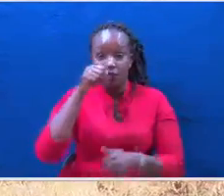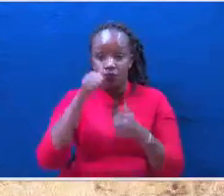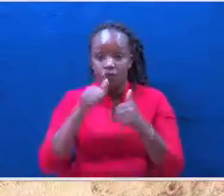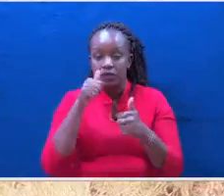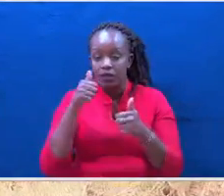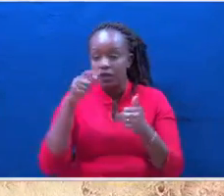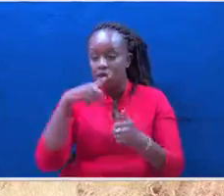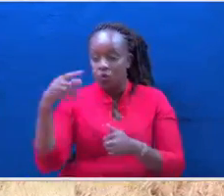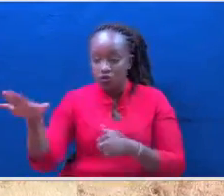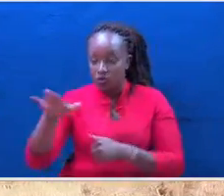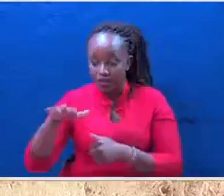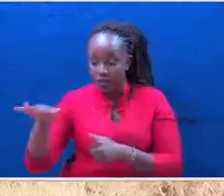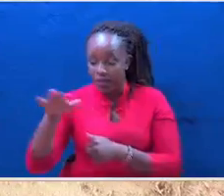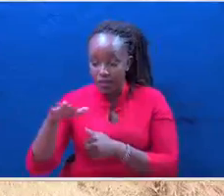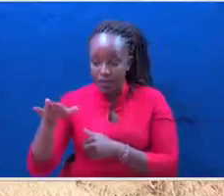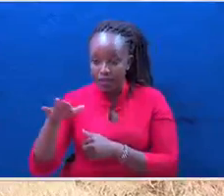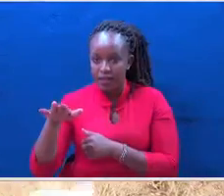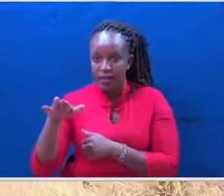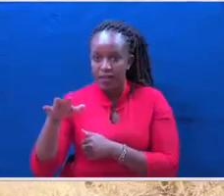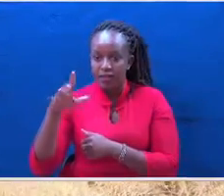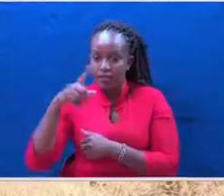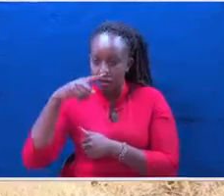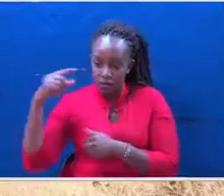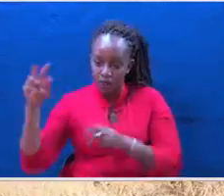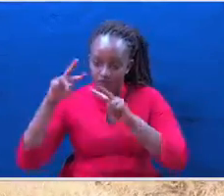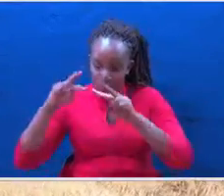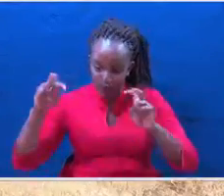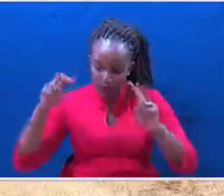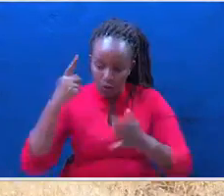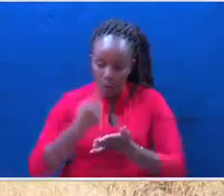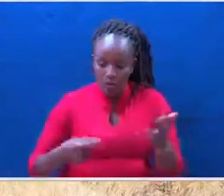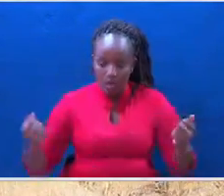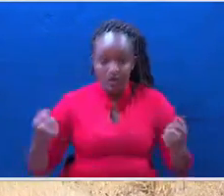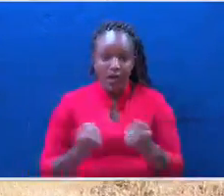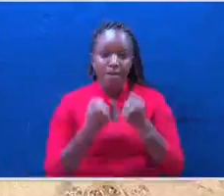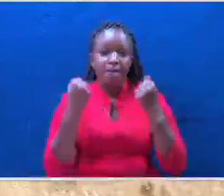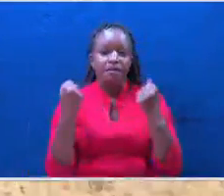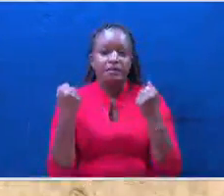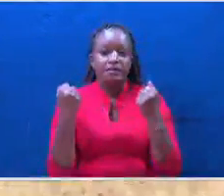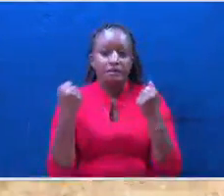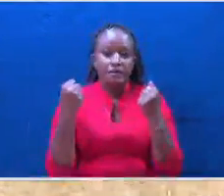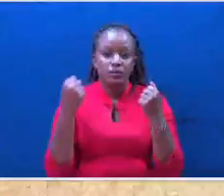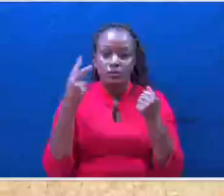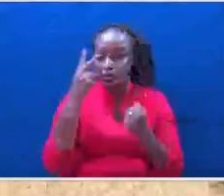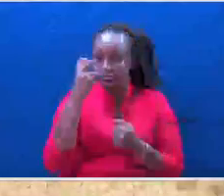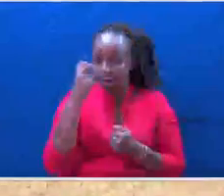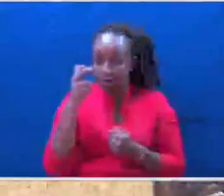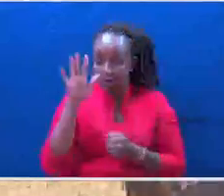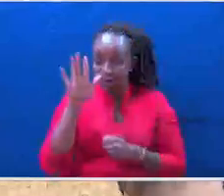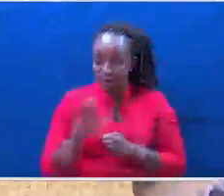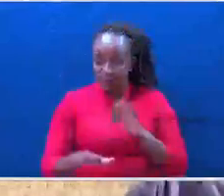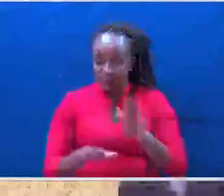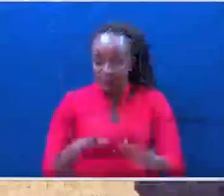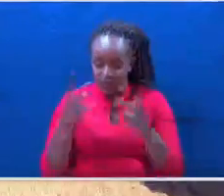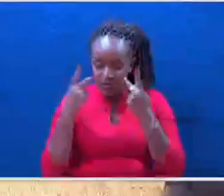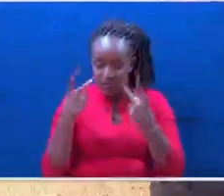scene, and they look whether there is what has happened. If there is like a suspicious footprint. You see, ours is